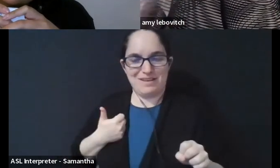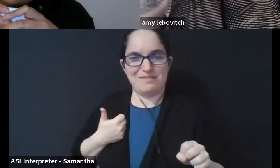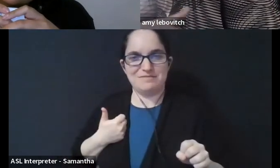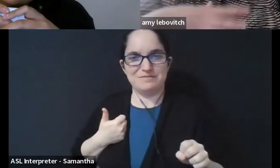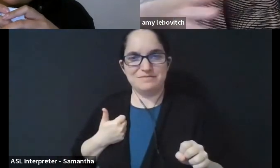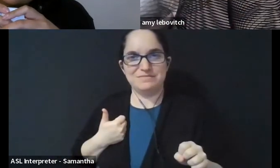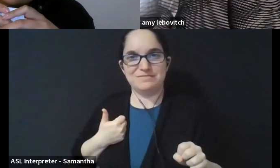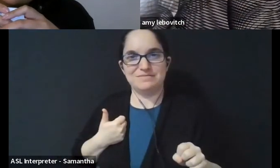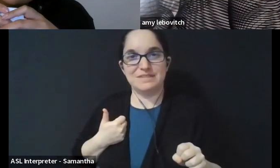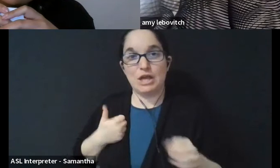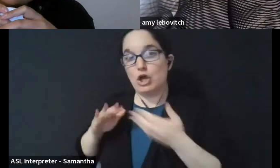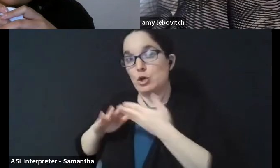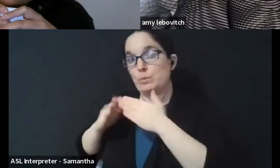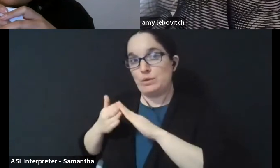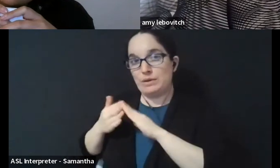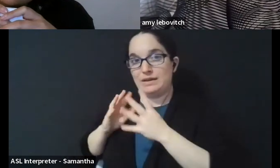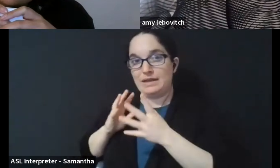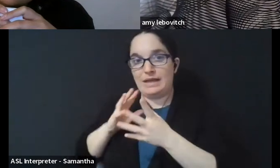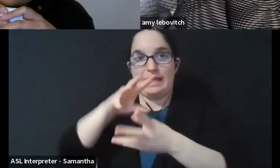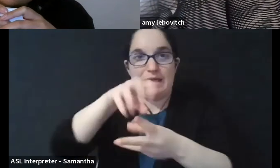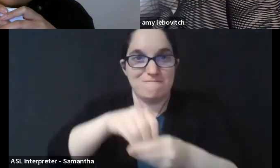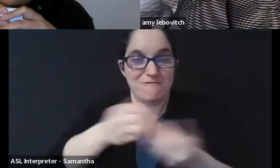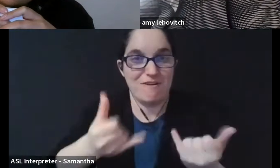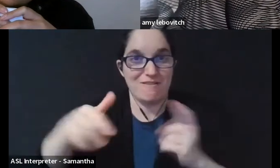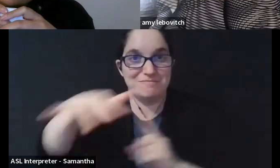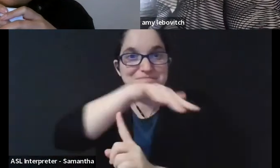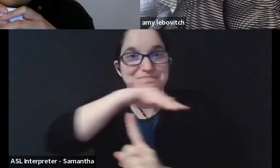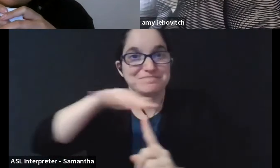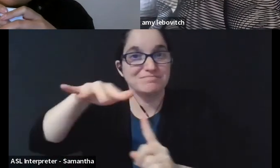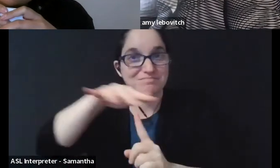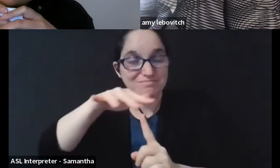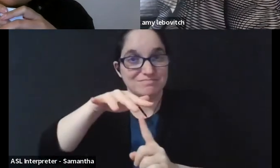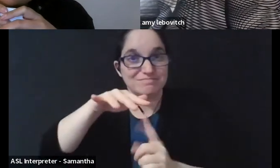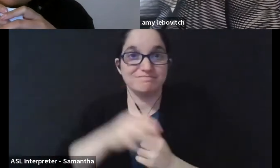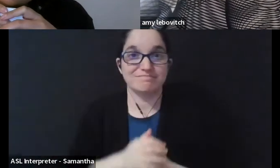bring my community into a space that regularly